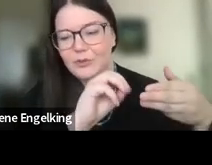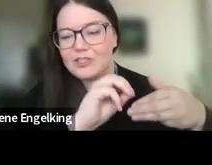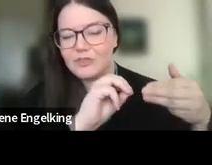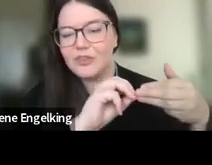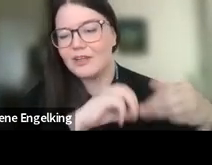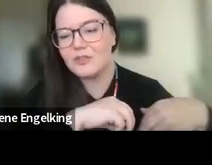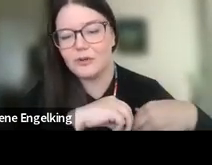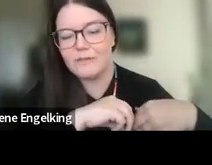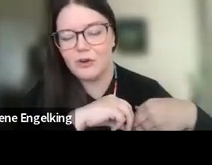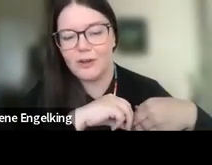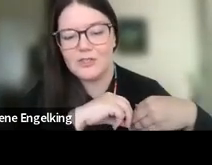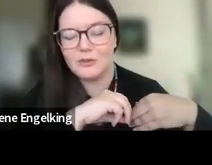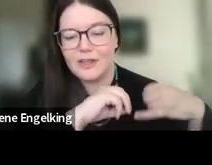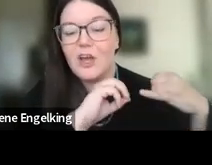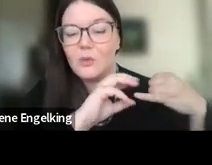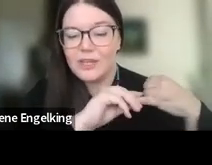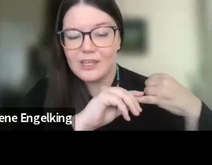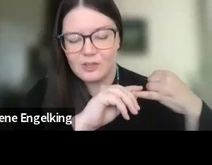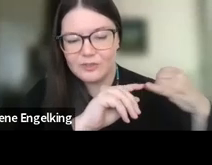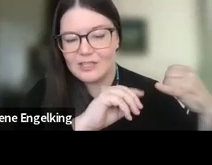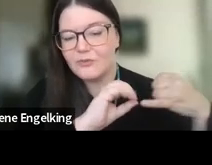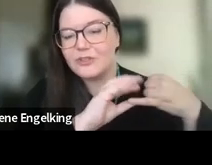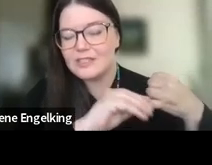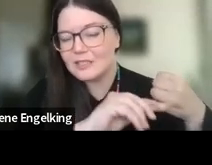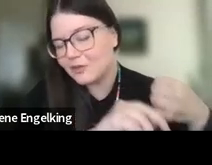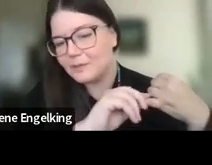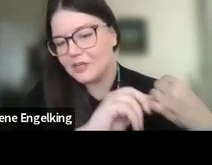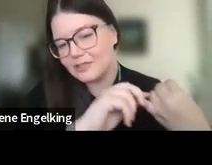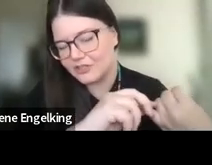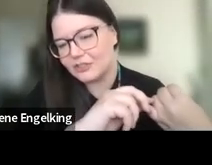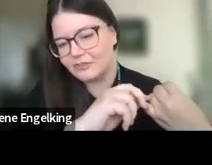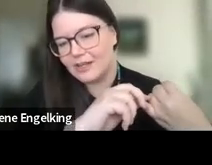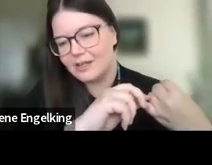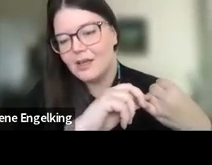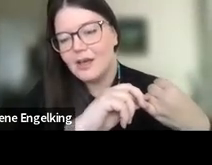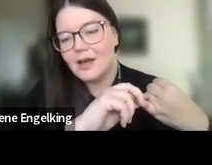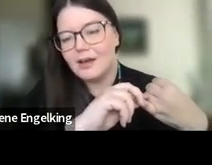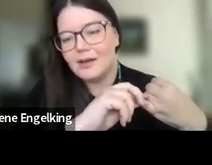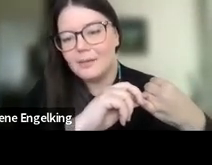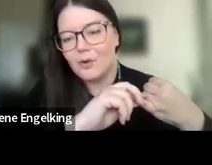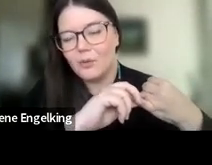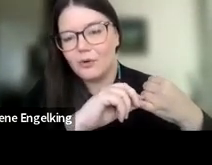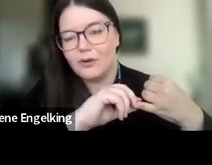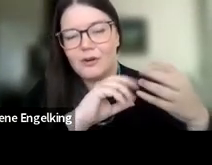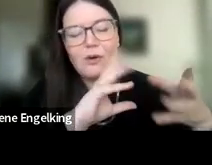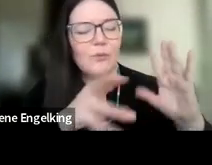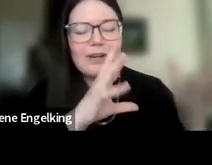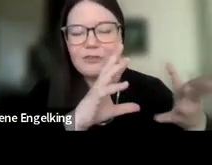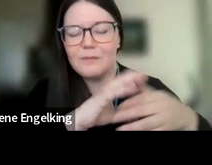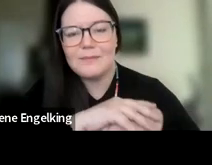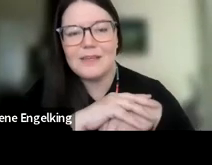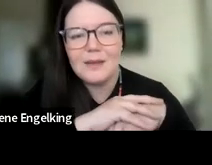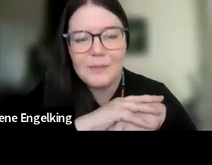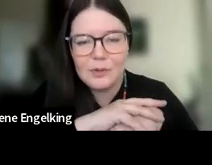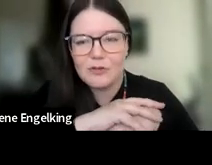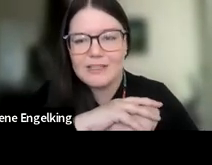know, we can do these few things, or even programs who are like, we will see you for 6 peer-to-peer sessions, right? Or all, whatever